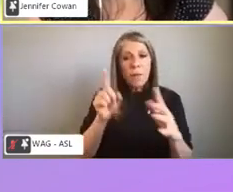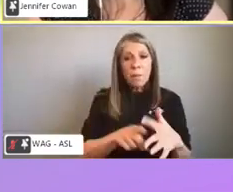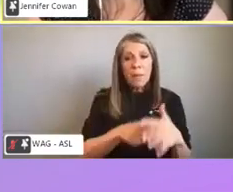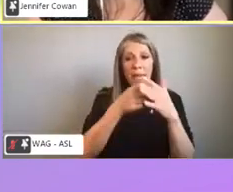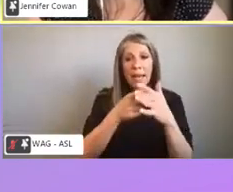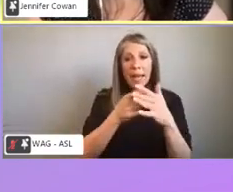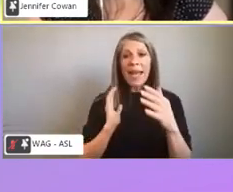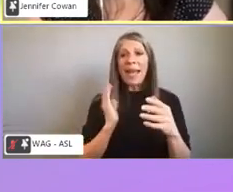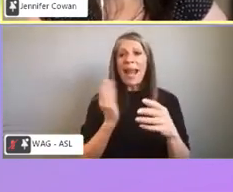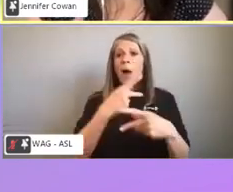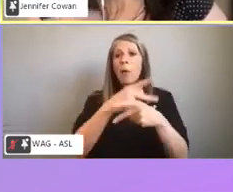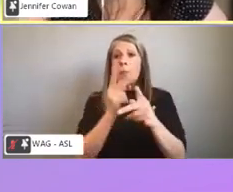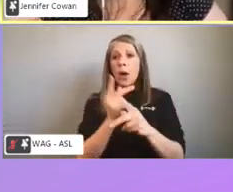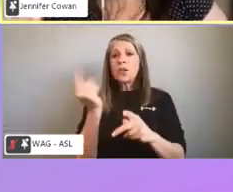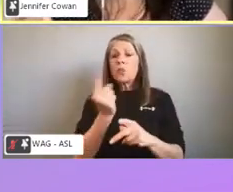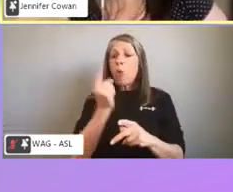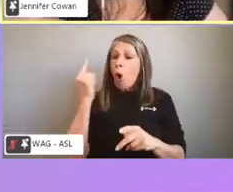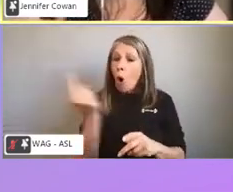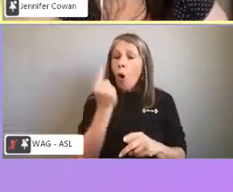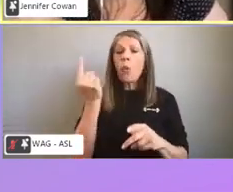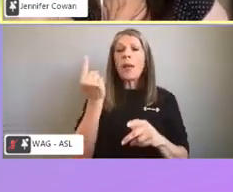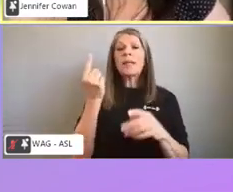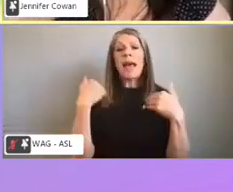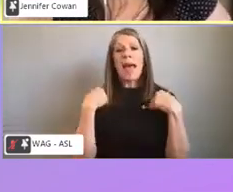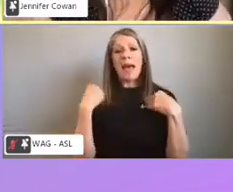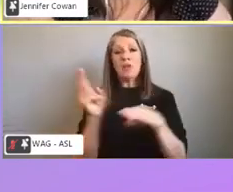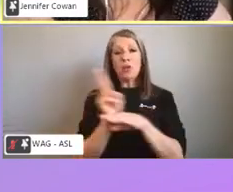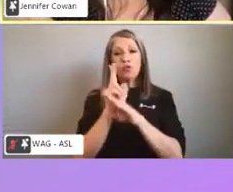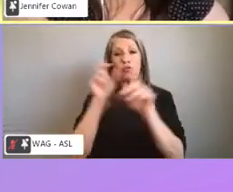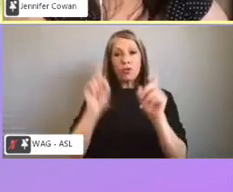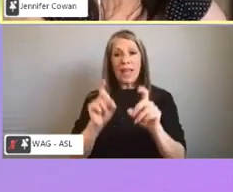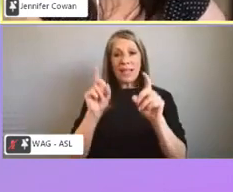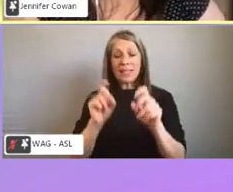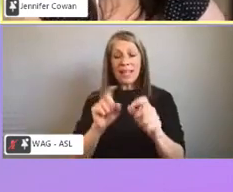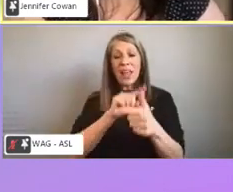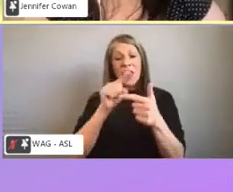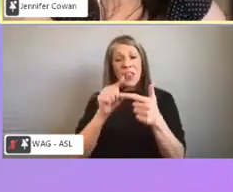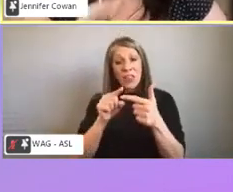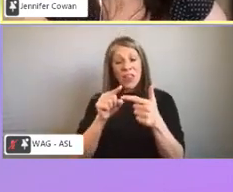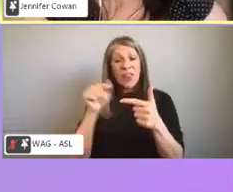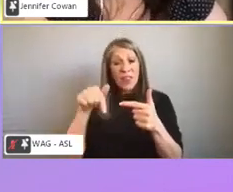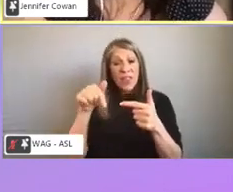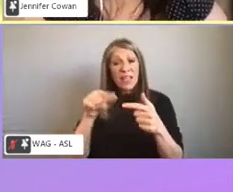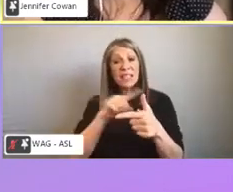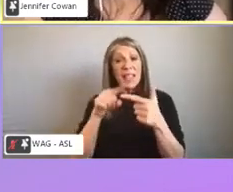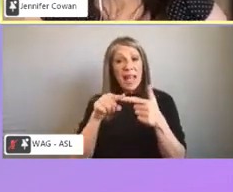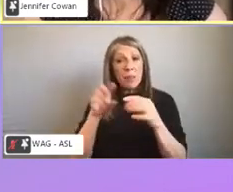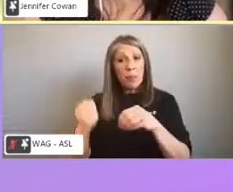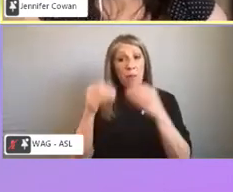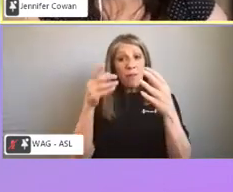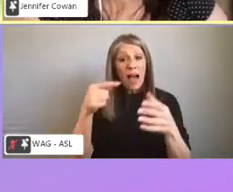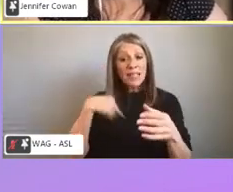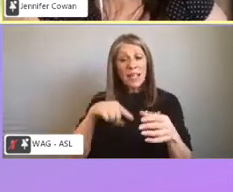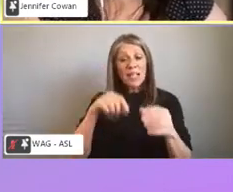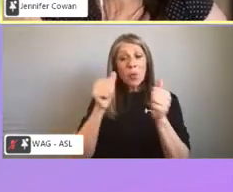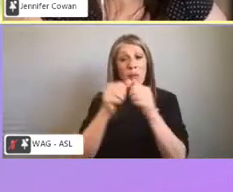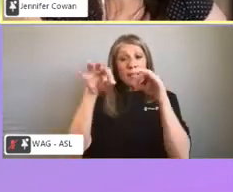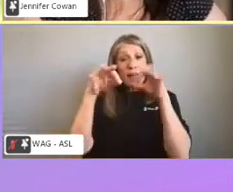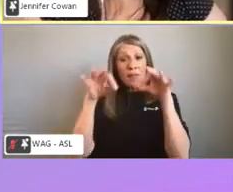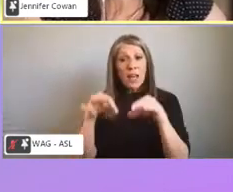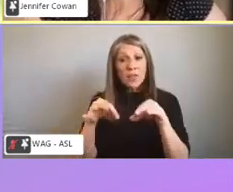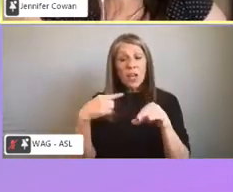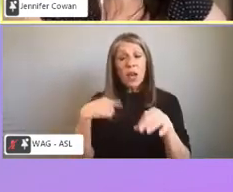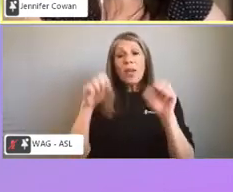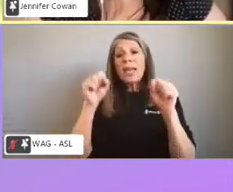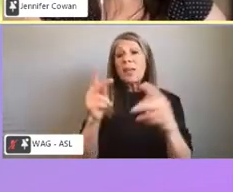products will always include user testing, as an example, this then provides us with that definition, and we can start to figure out